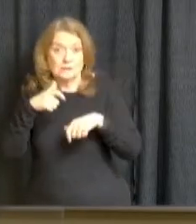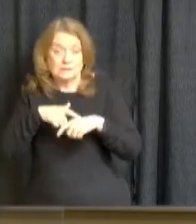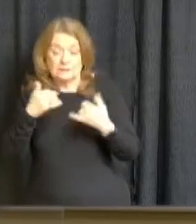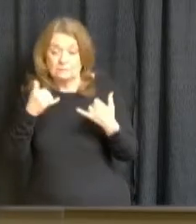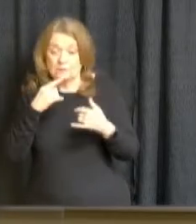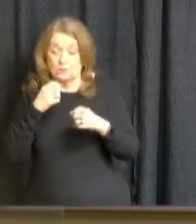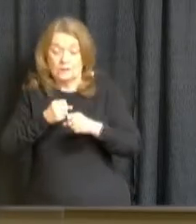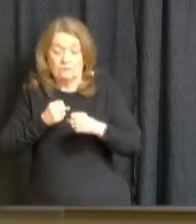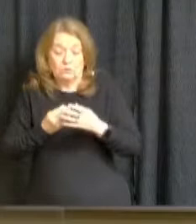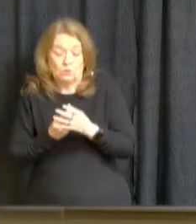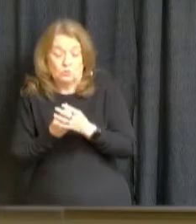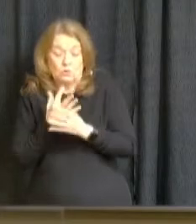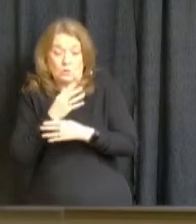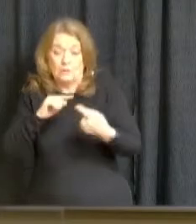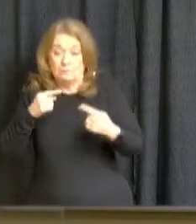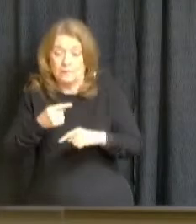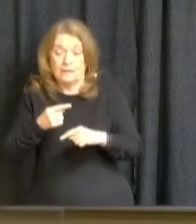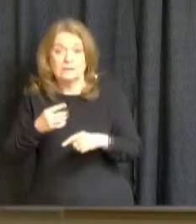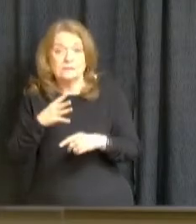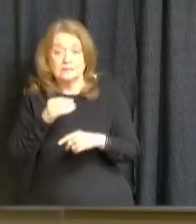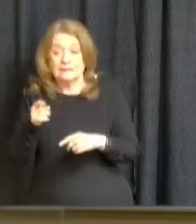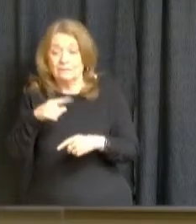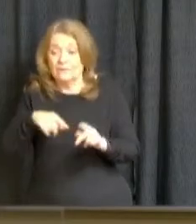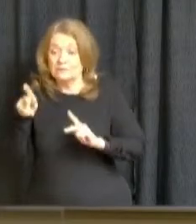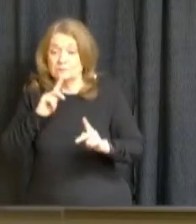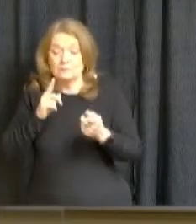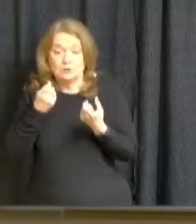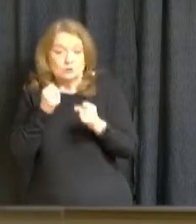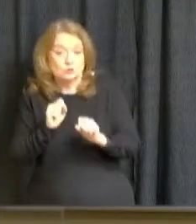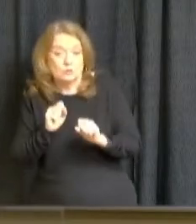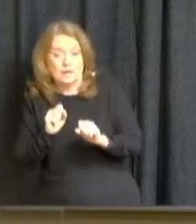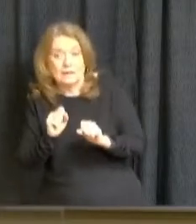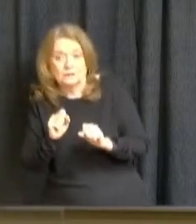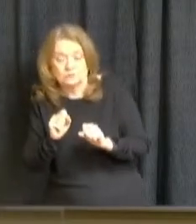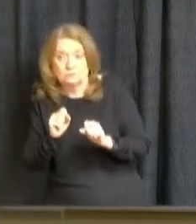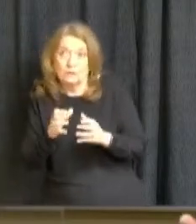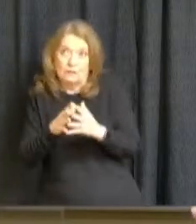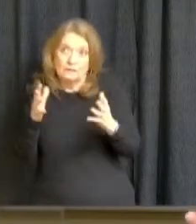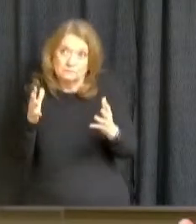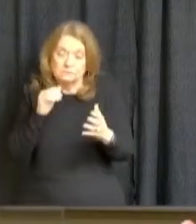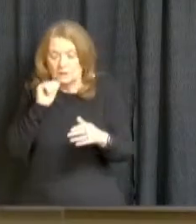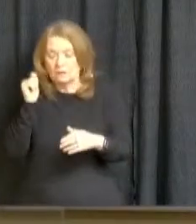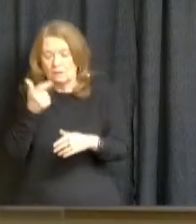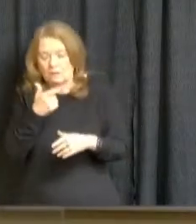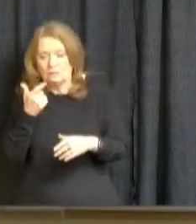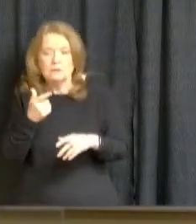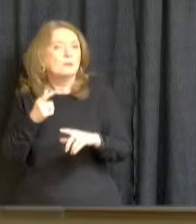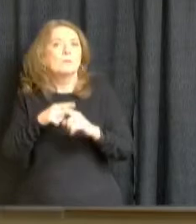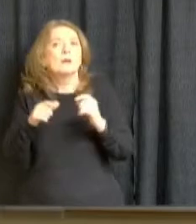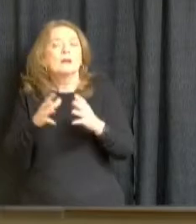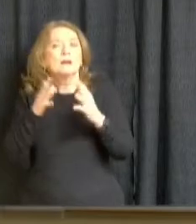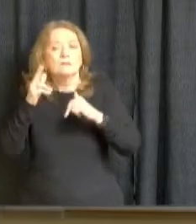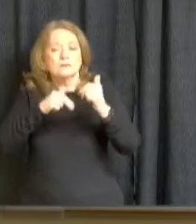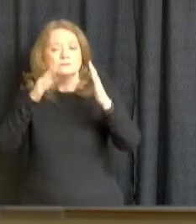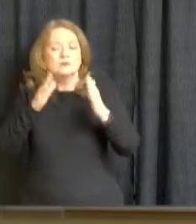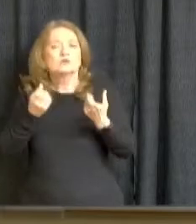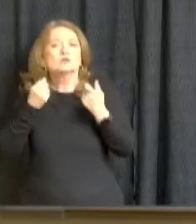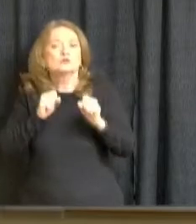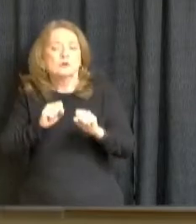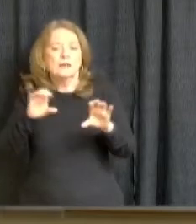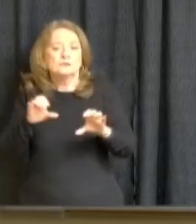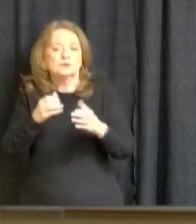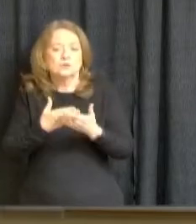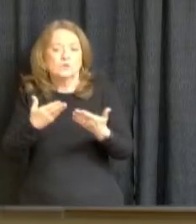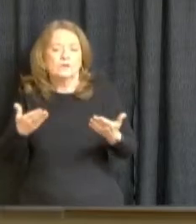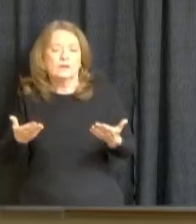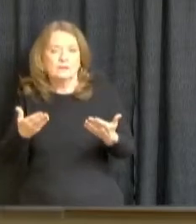have growing pains. Growing pains hurt. These people are trying to, a lot of them, granted not all of them, but a lot of them are trying to do